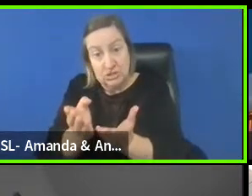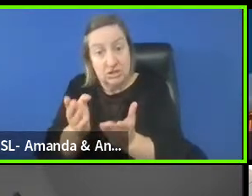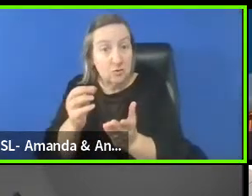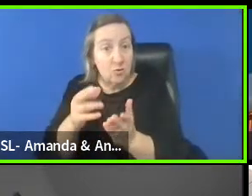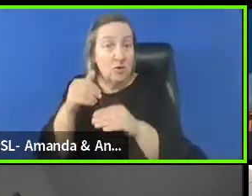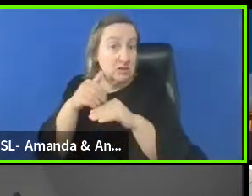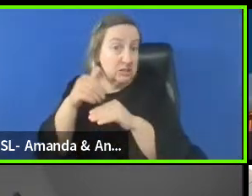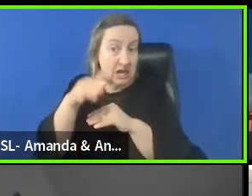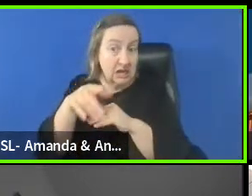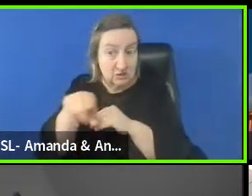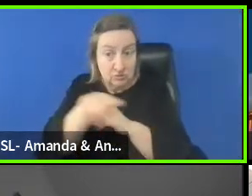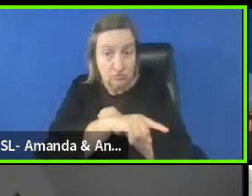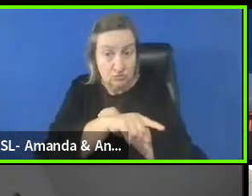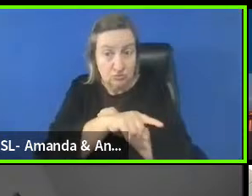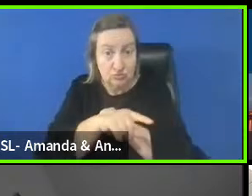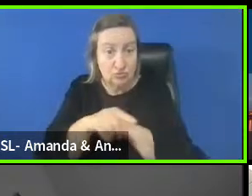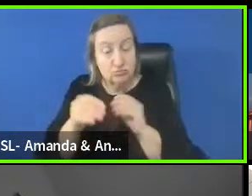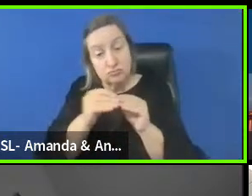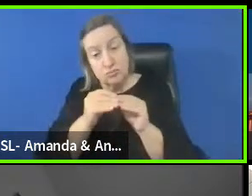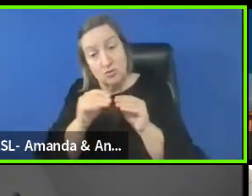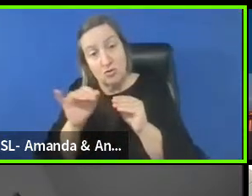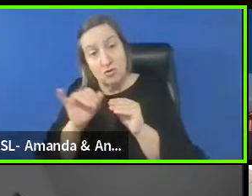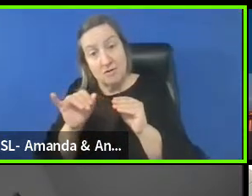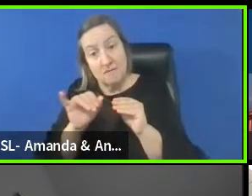send it out to you all in a more